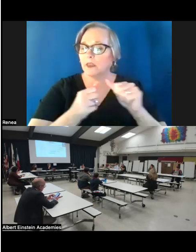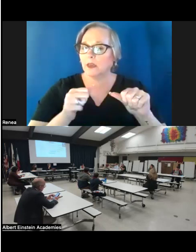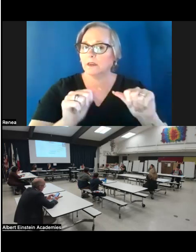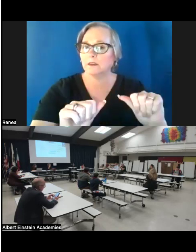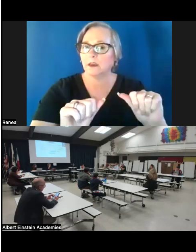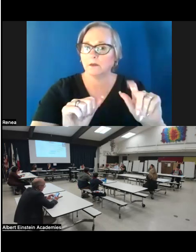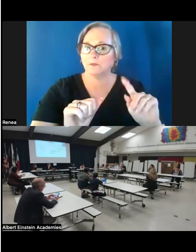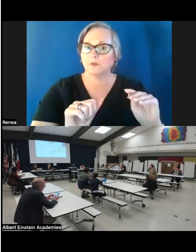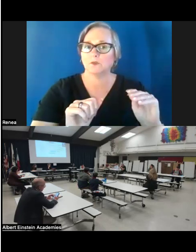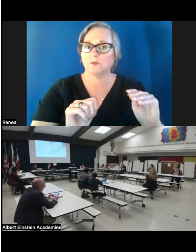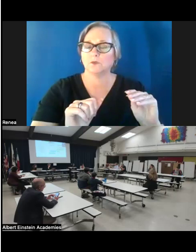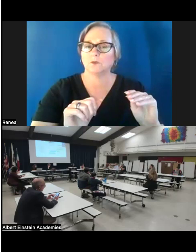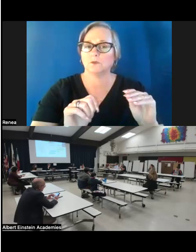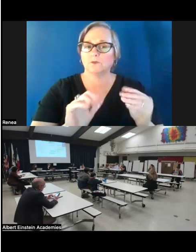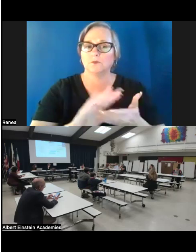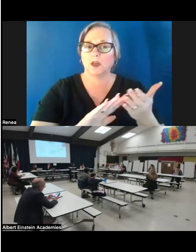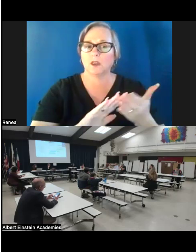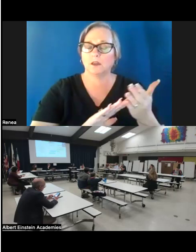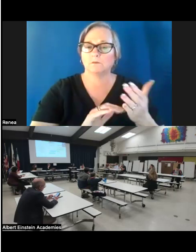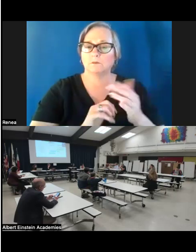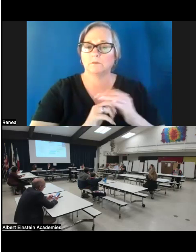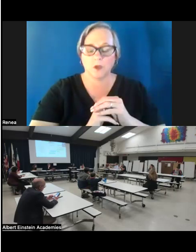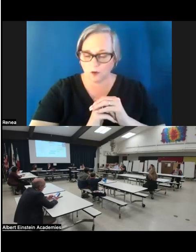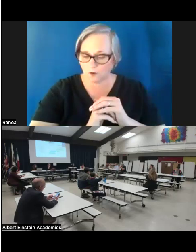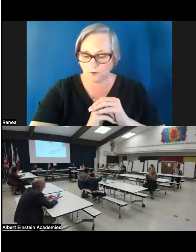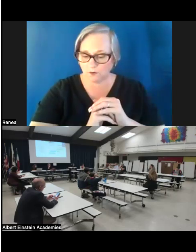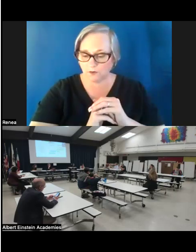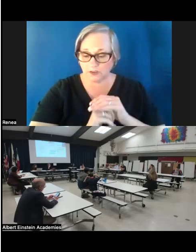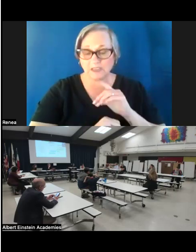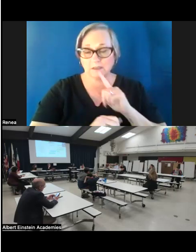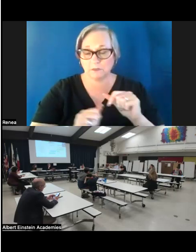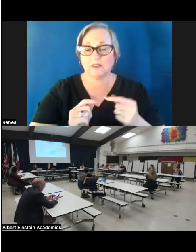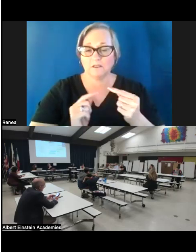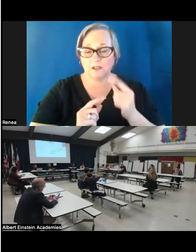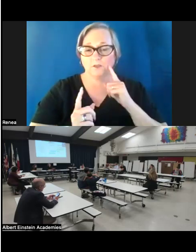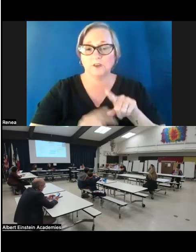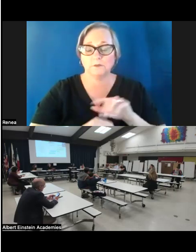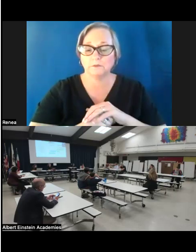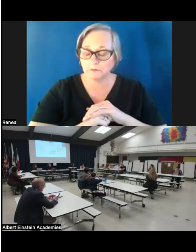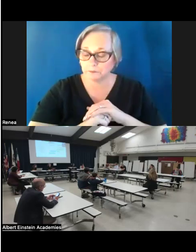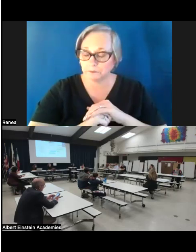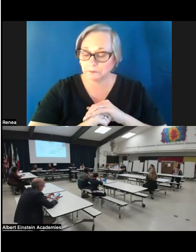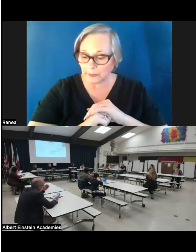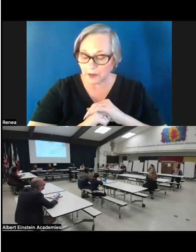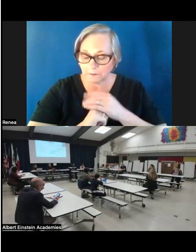they will have to submit a paragraph with their interest that they can bring to the SSC.